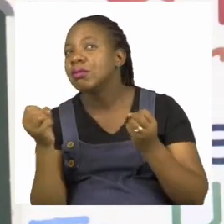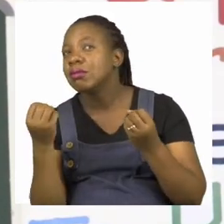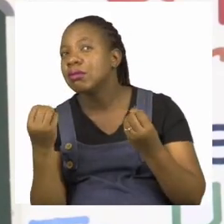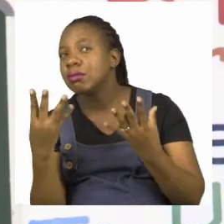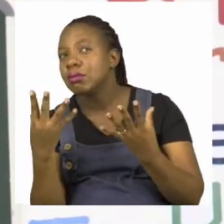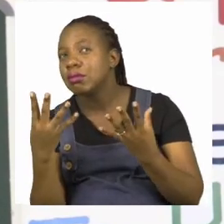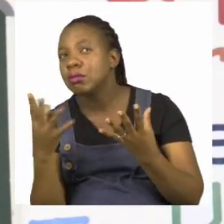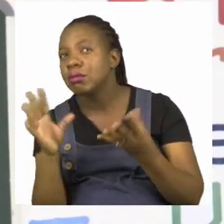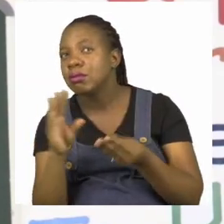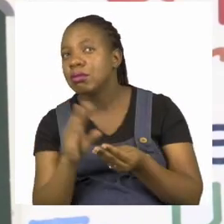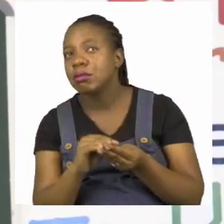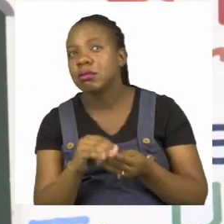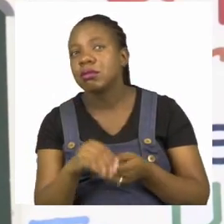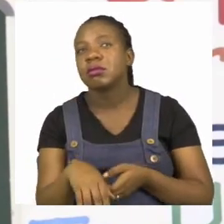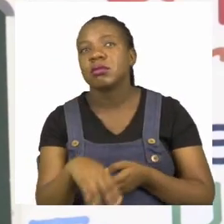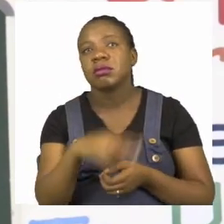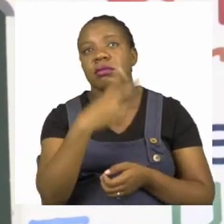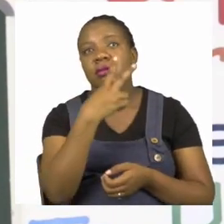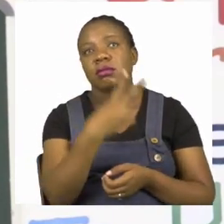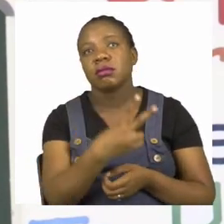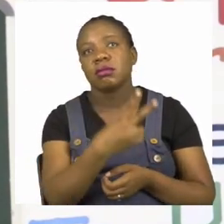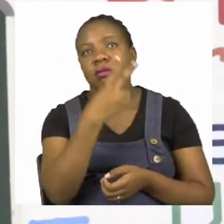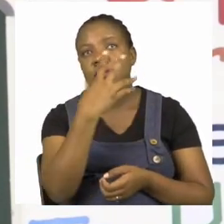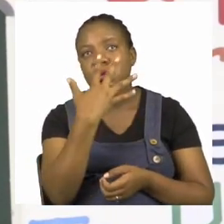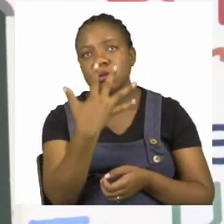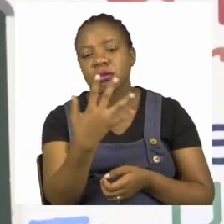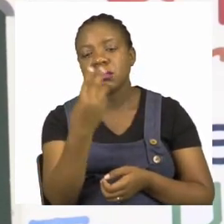our answer will be